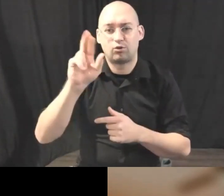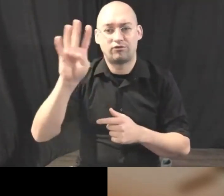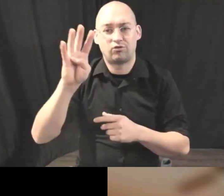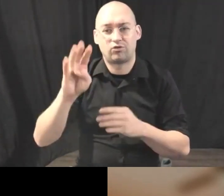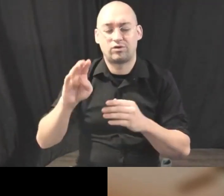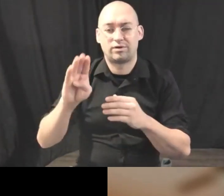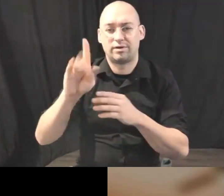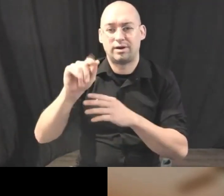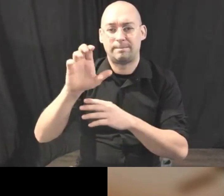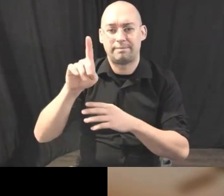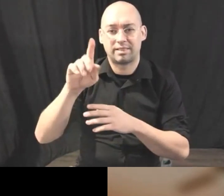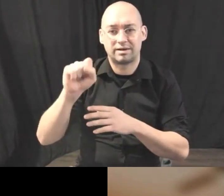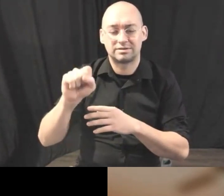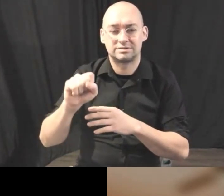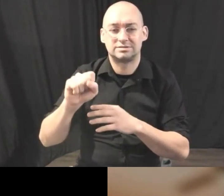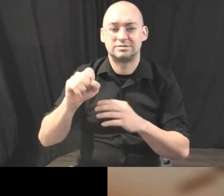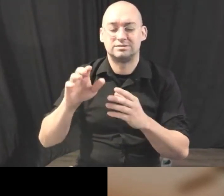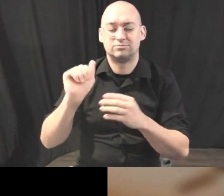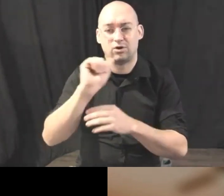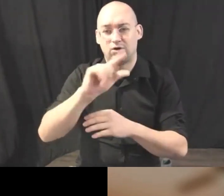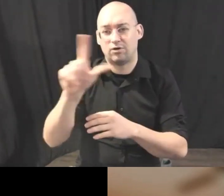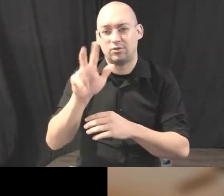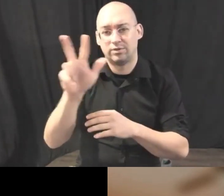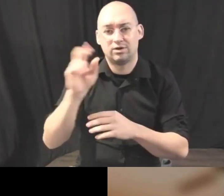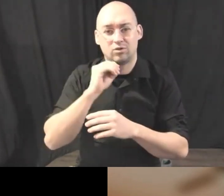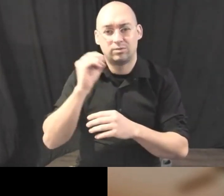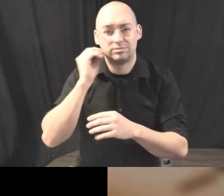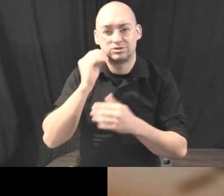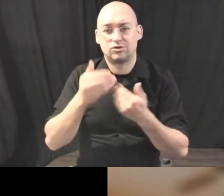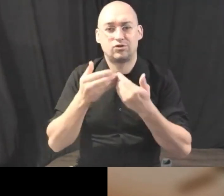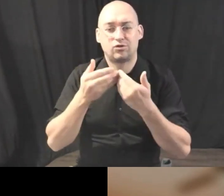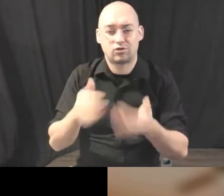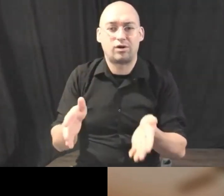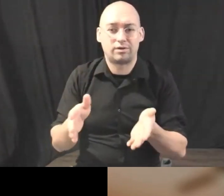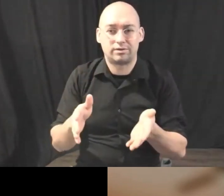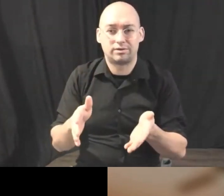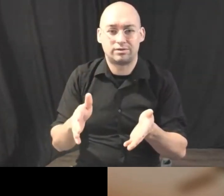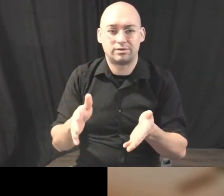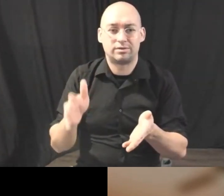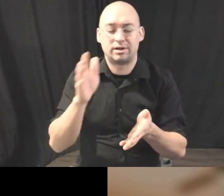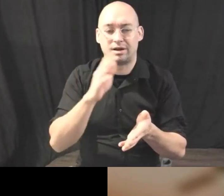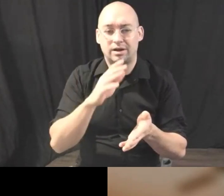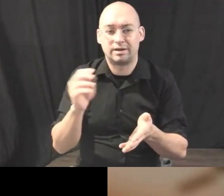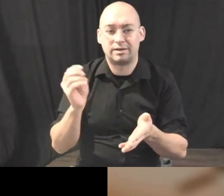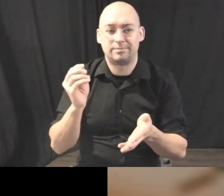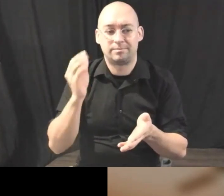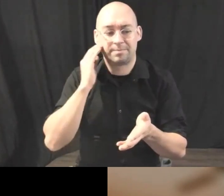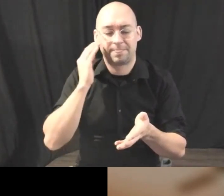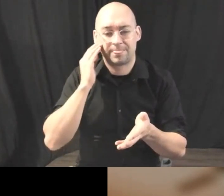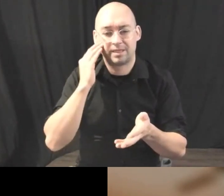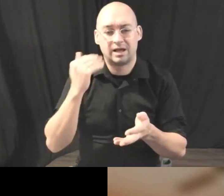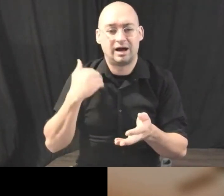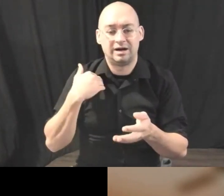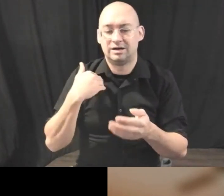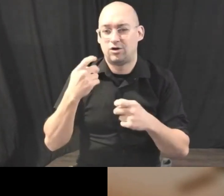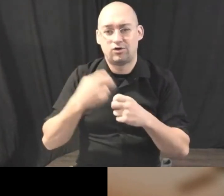know, all 3 homes on, and I know that they had a really hard